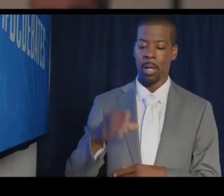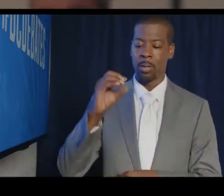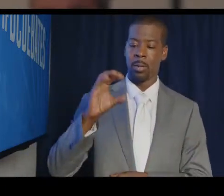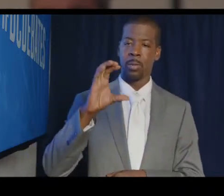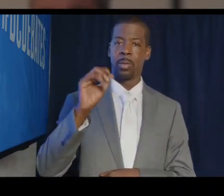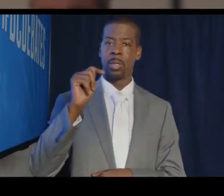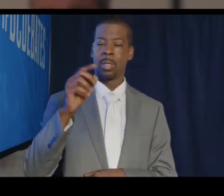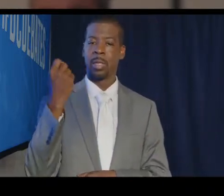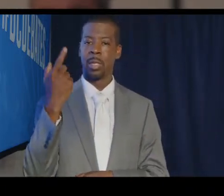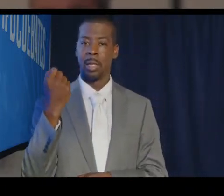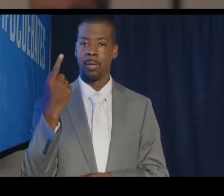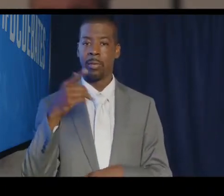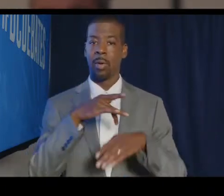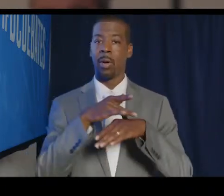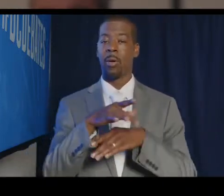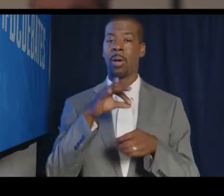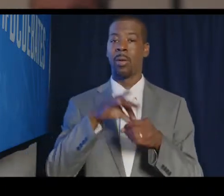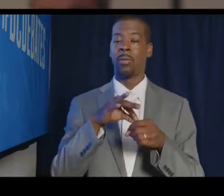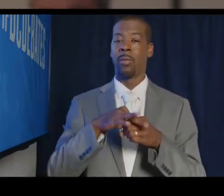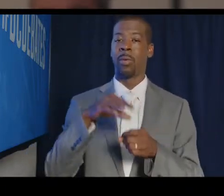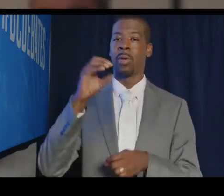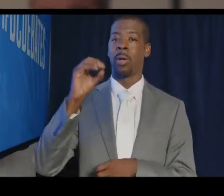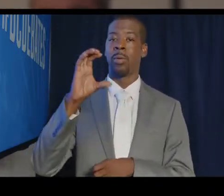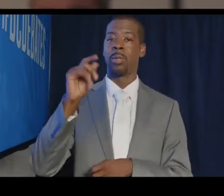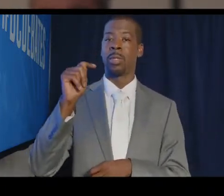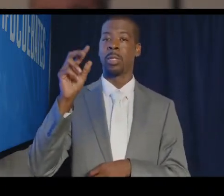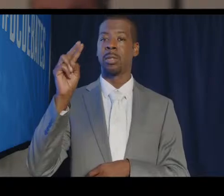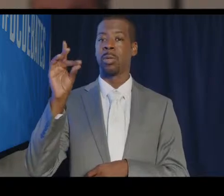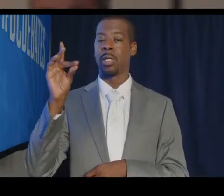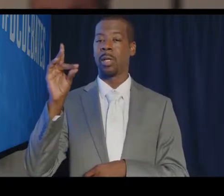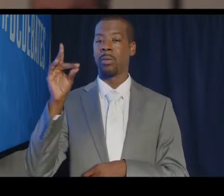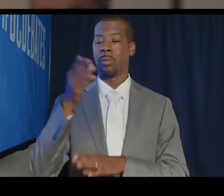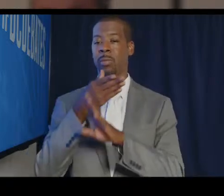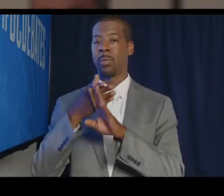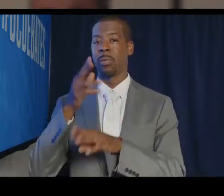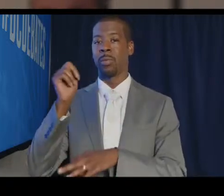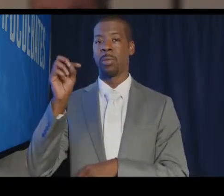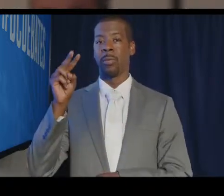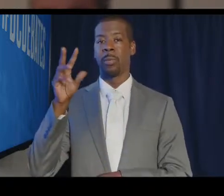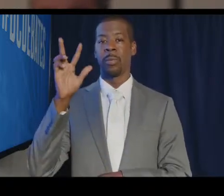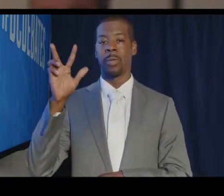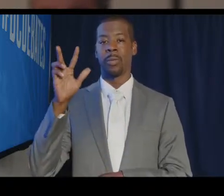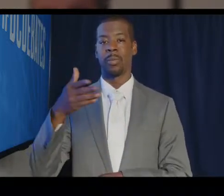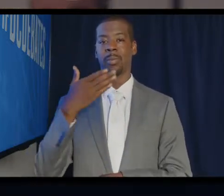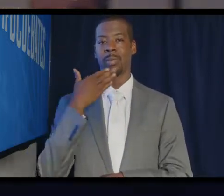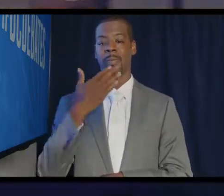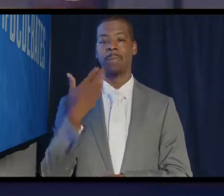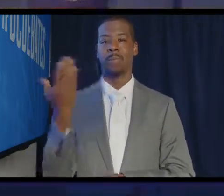early voting begins October 28th and lasts through November 3rd. Thank you and good night.